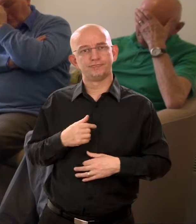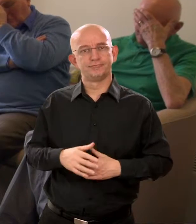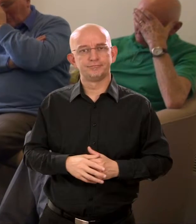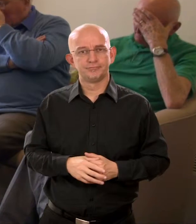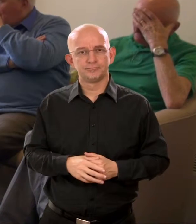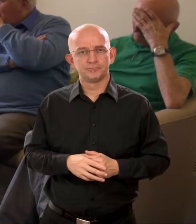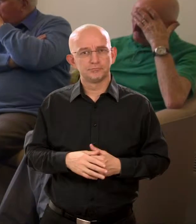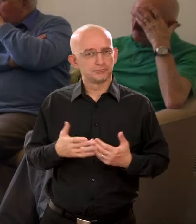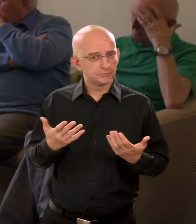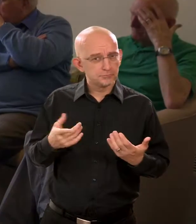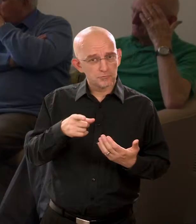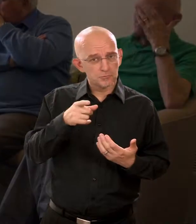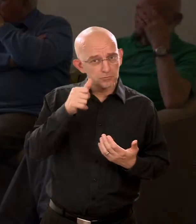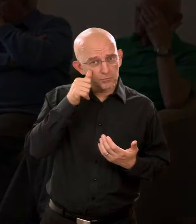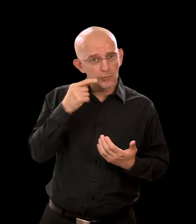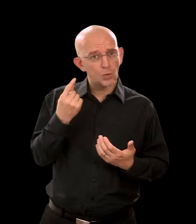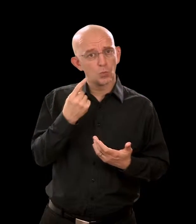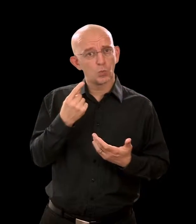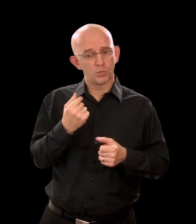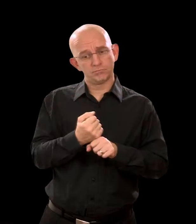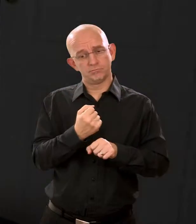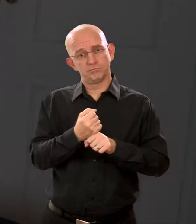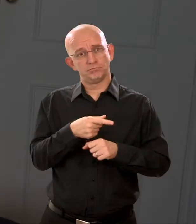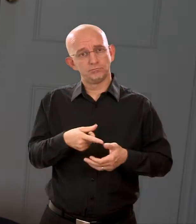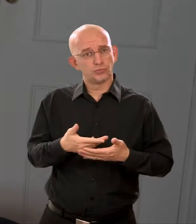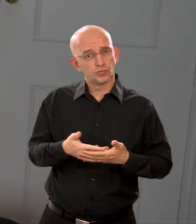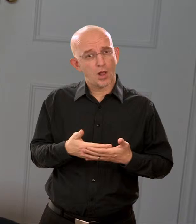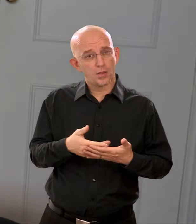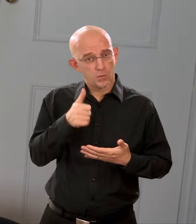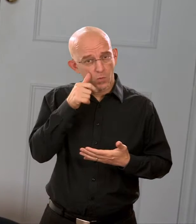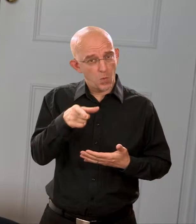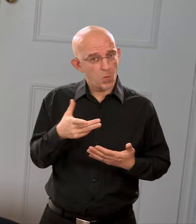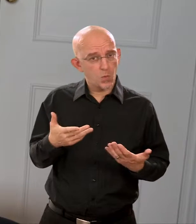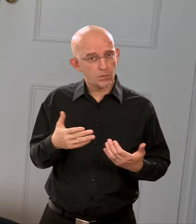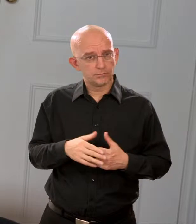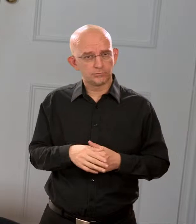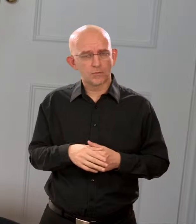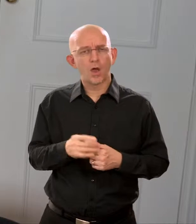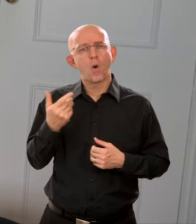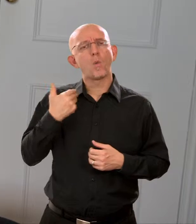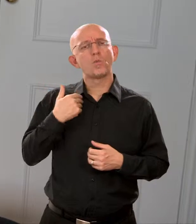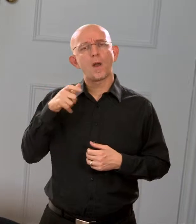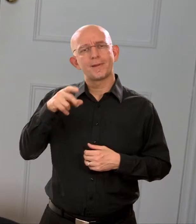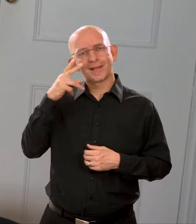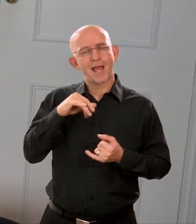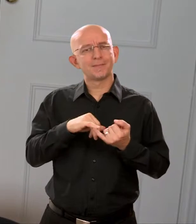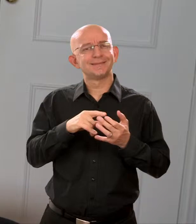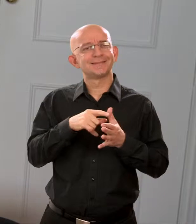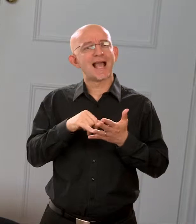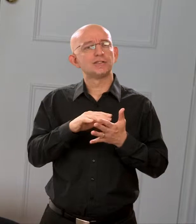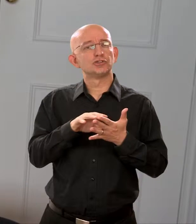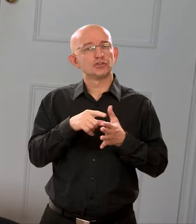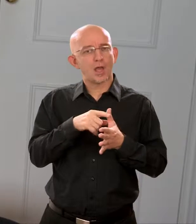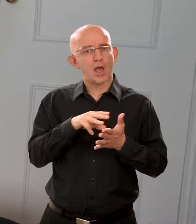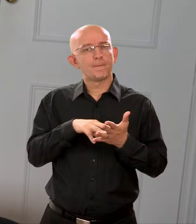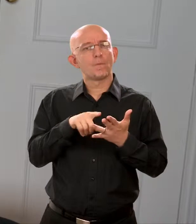change for her. Yeah. So who was it that made her?